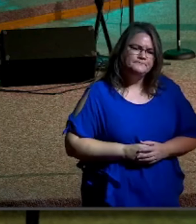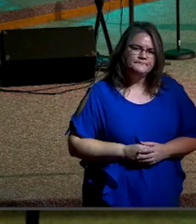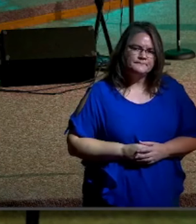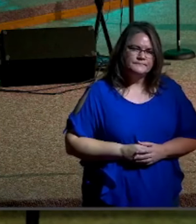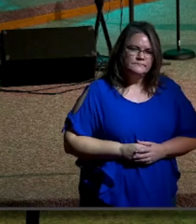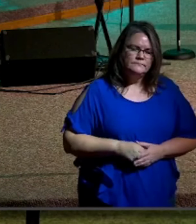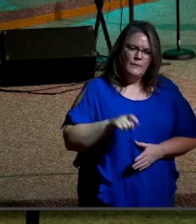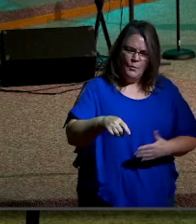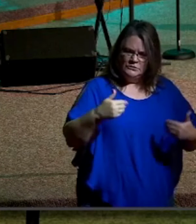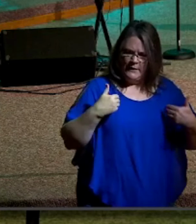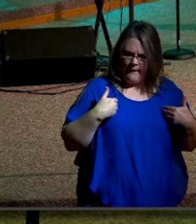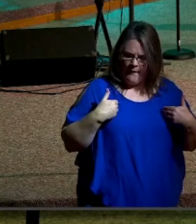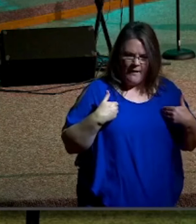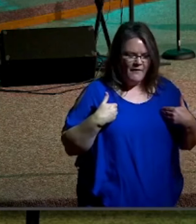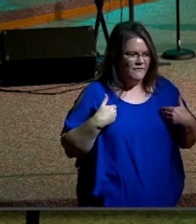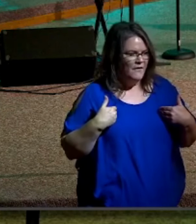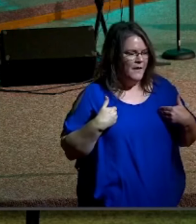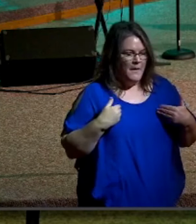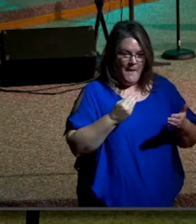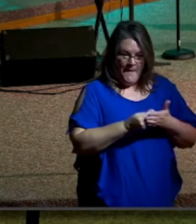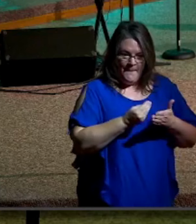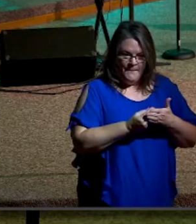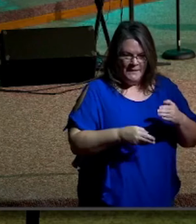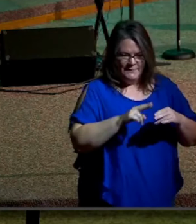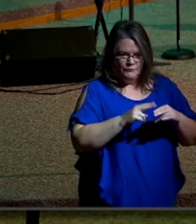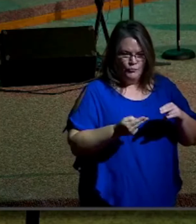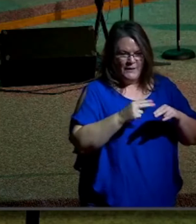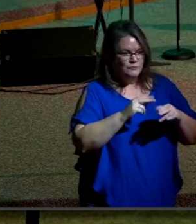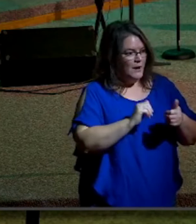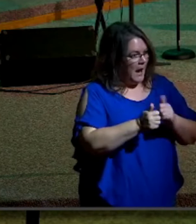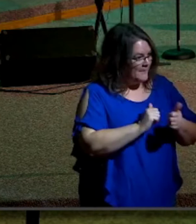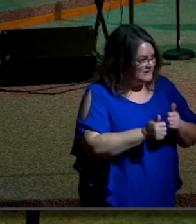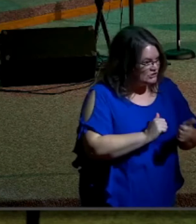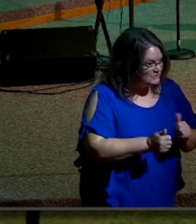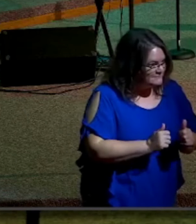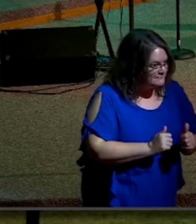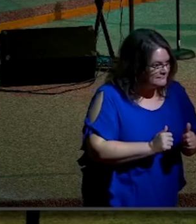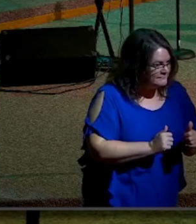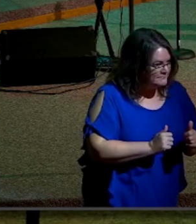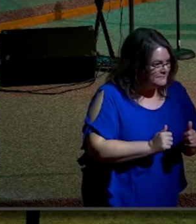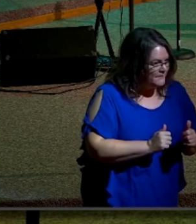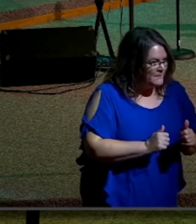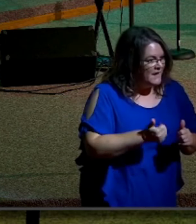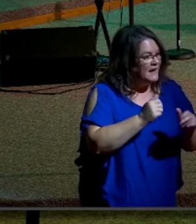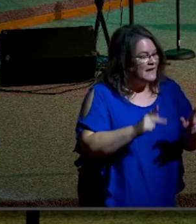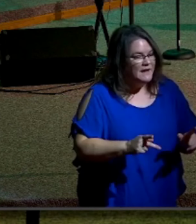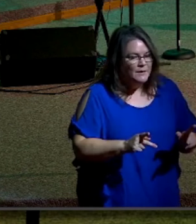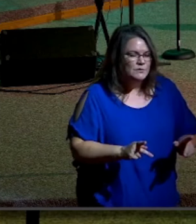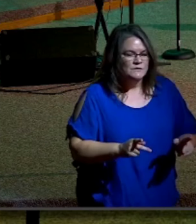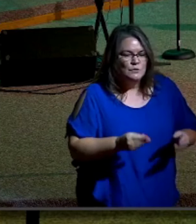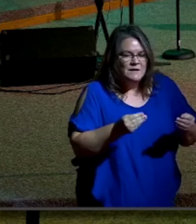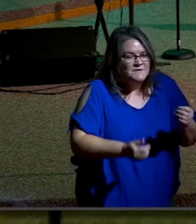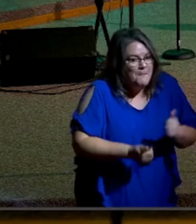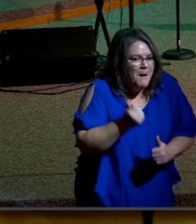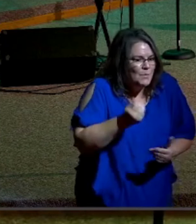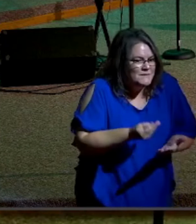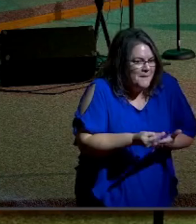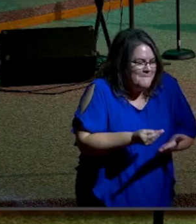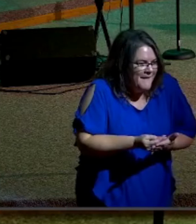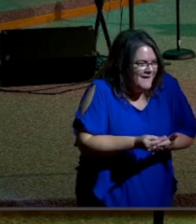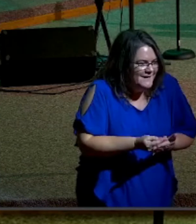have a fundraising competition. And whoever gives the most money, they can